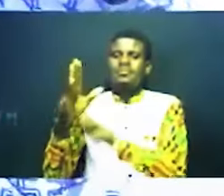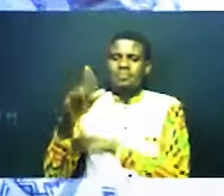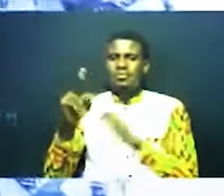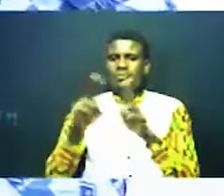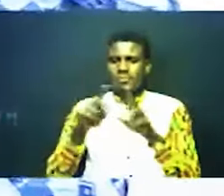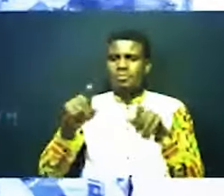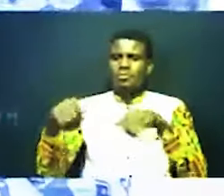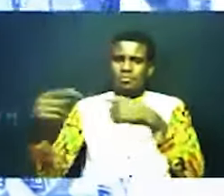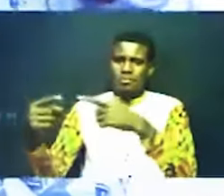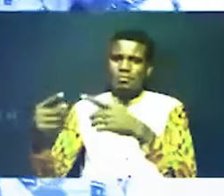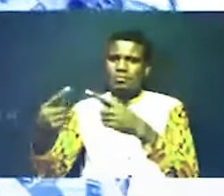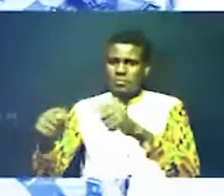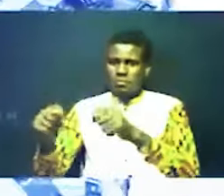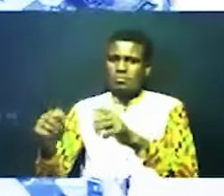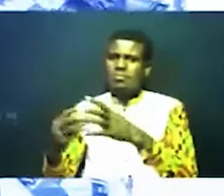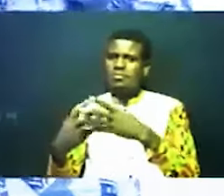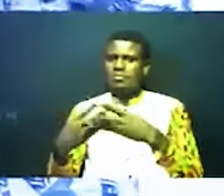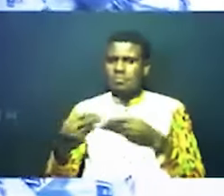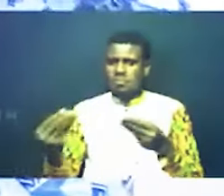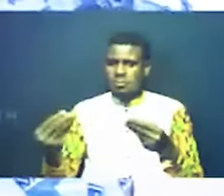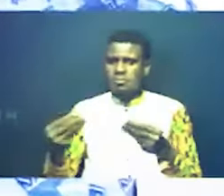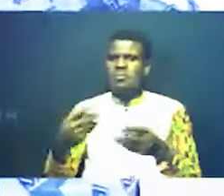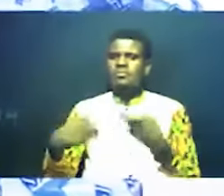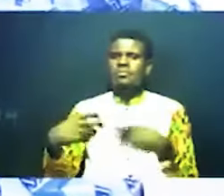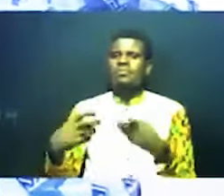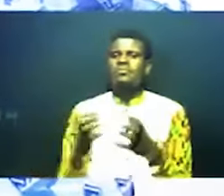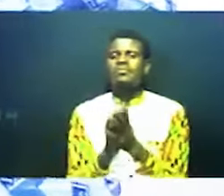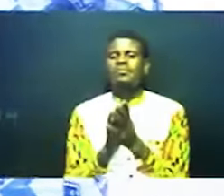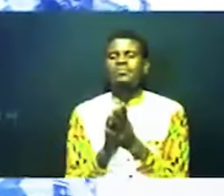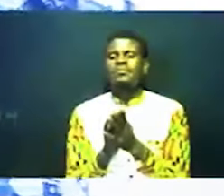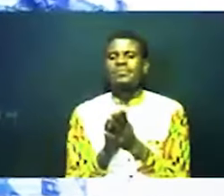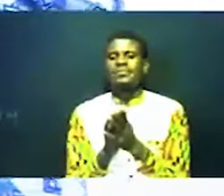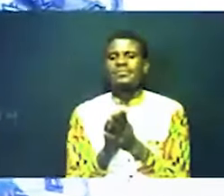So Their eyes